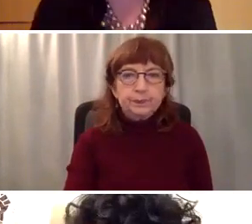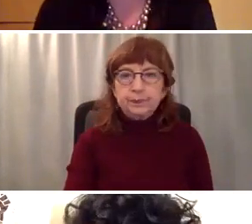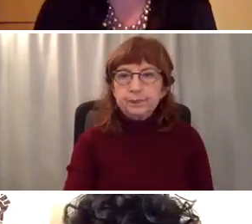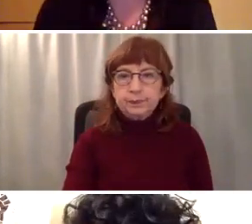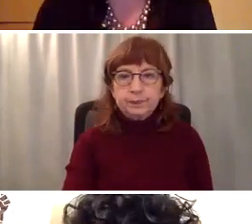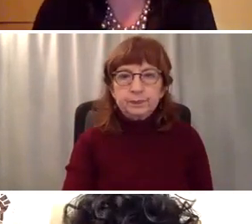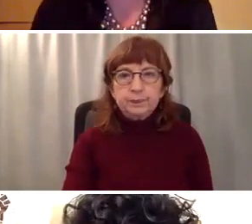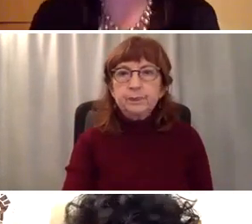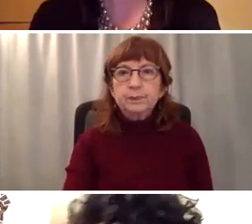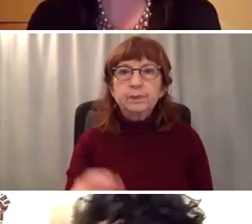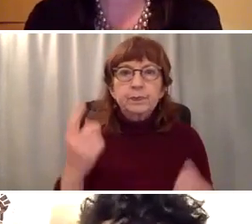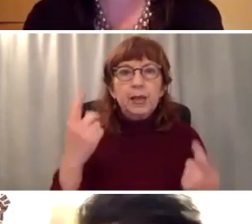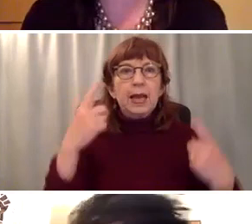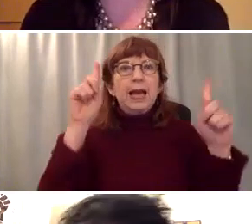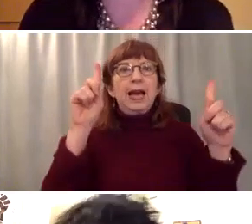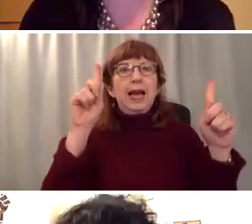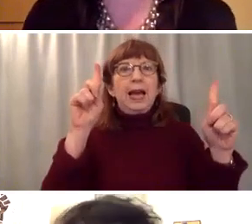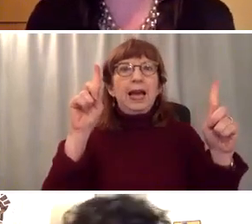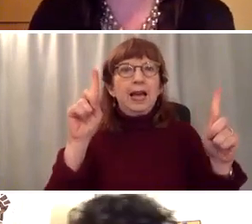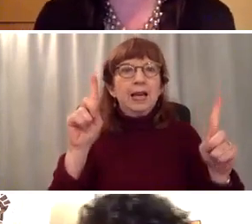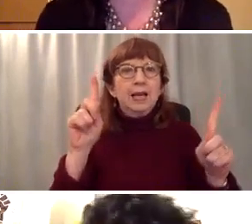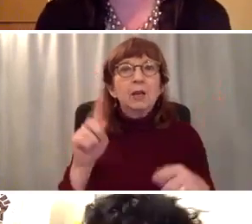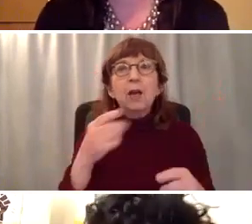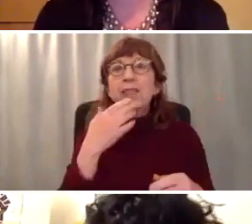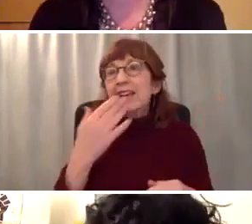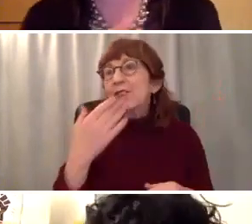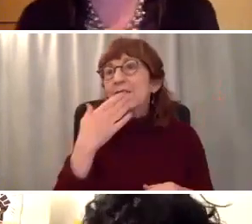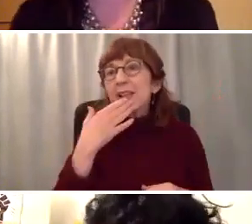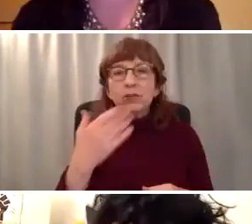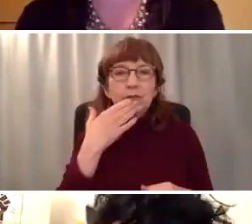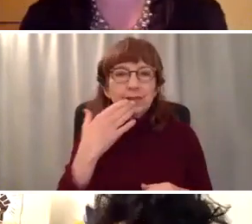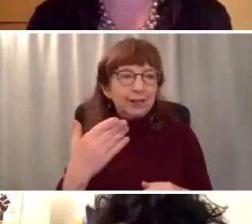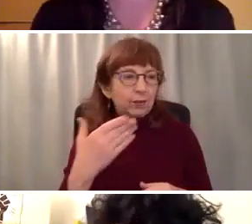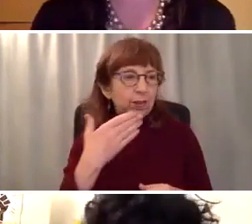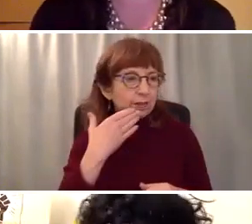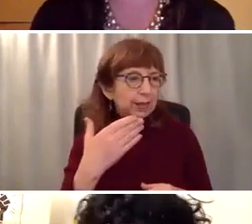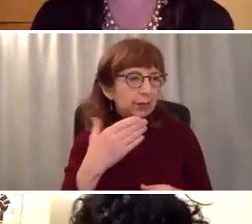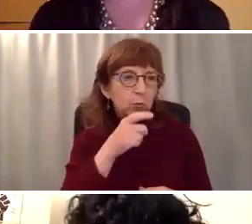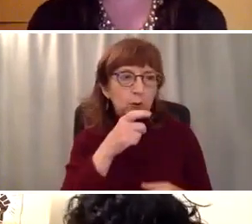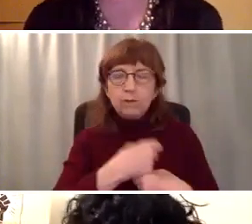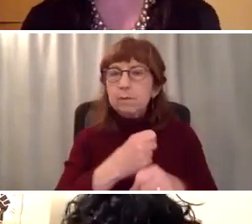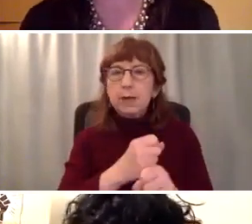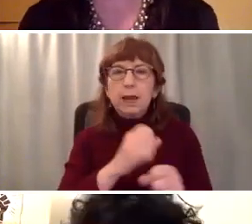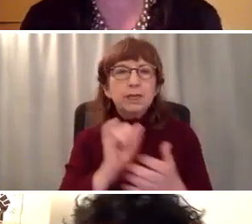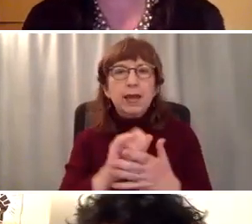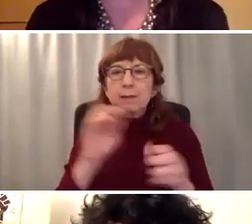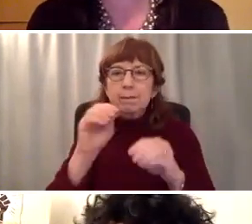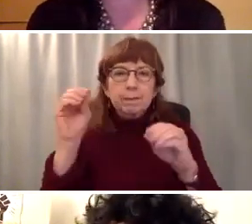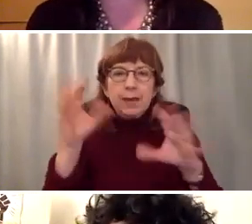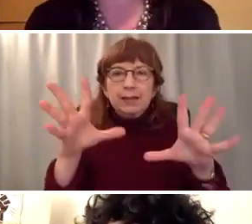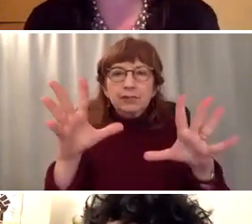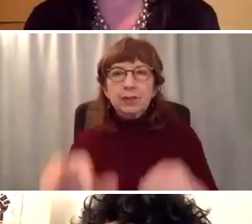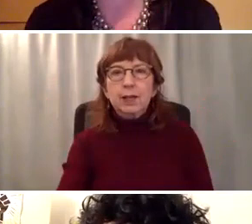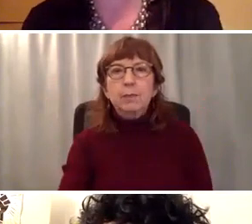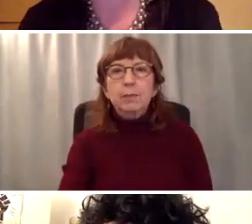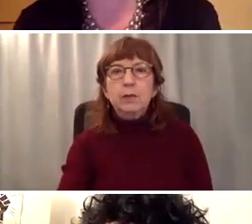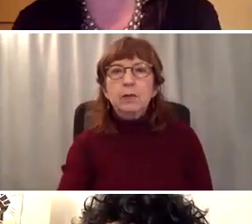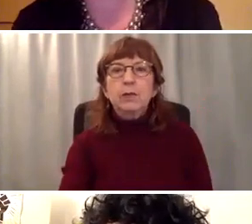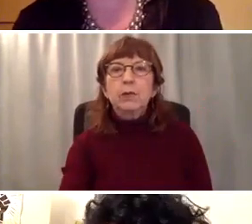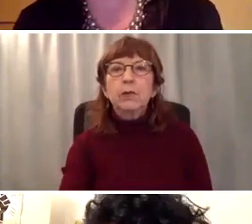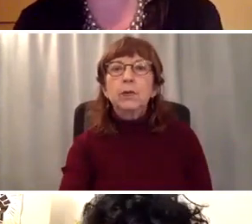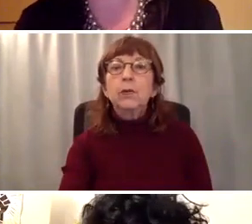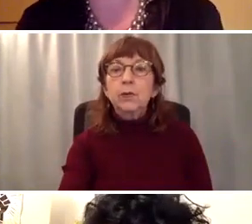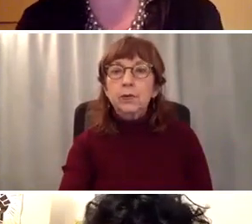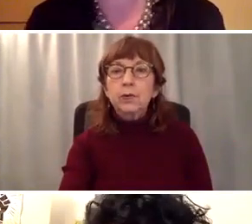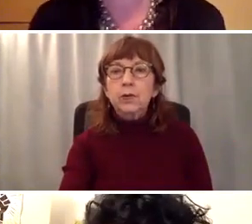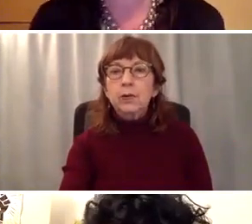see. Oh, it is magic. Thank you. Thank you, Baru. Thank you, whoever made that magic happen. Welcome, Cielo. So